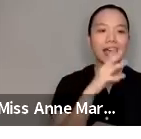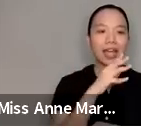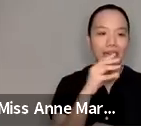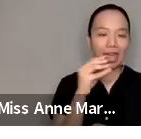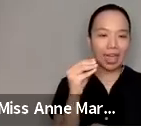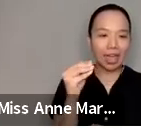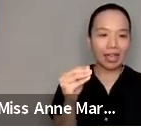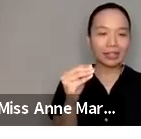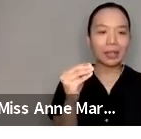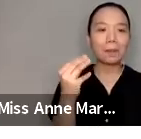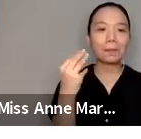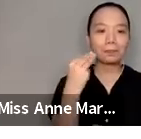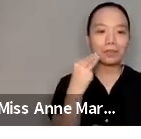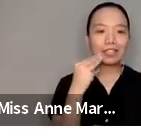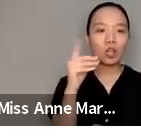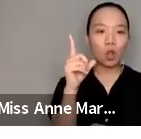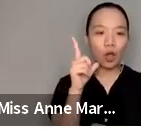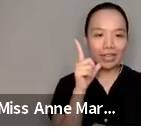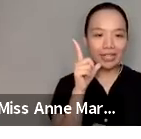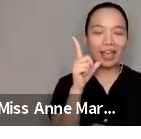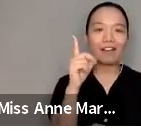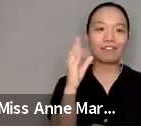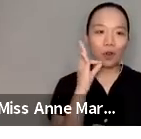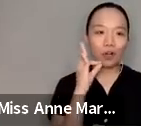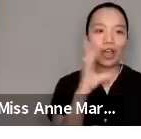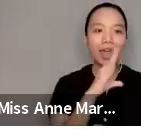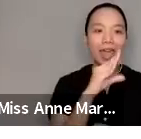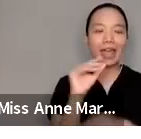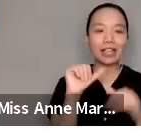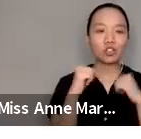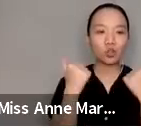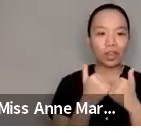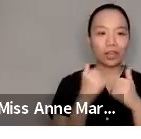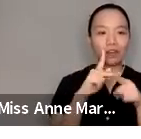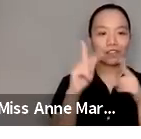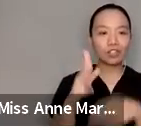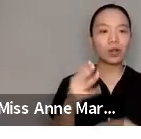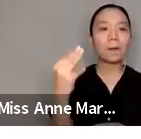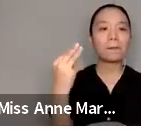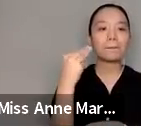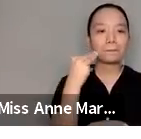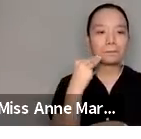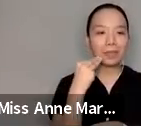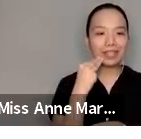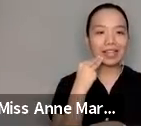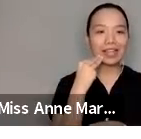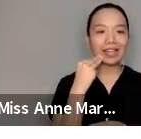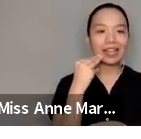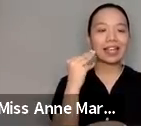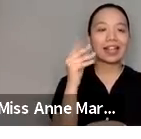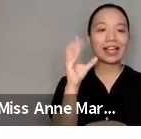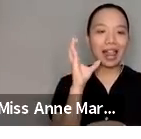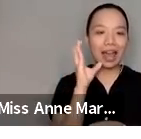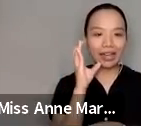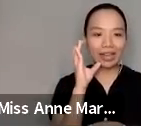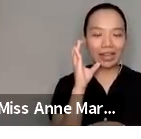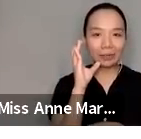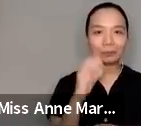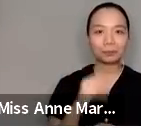Claro Flojo, LPT, and Associate Professor Marianina I. Calaca, LPT,